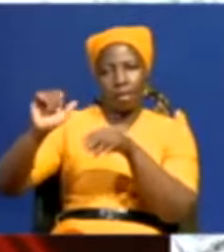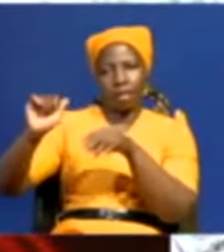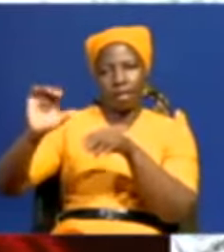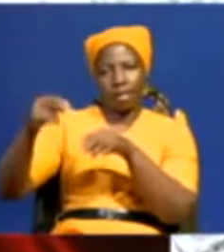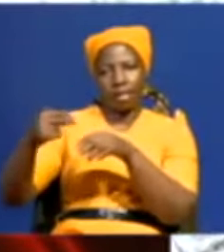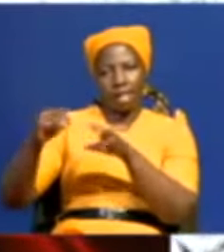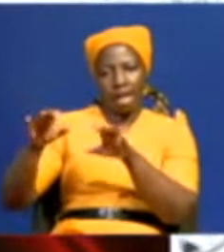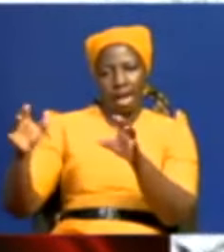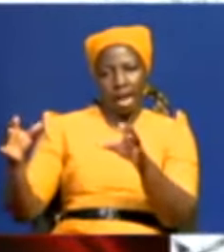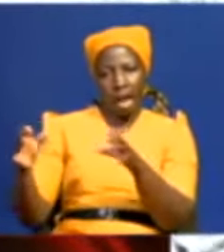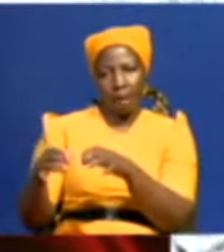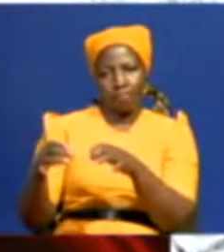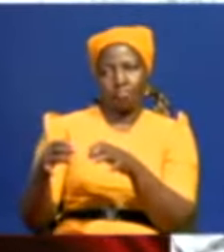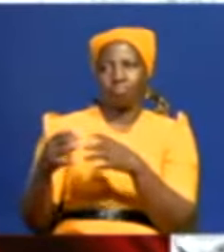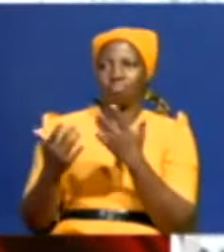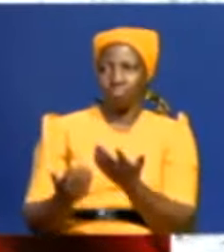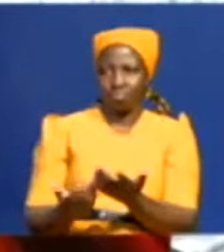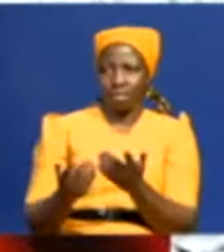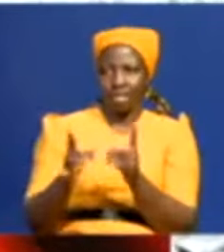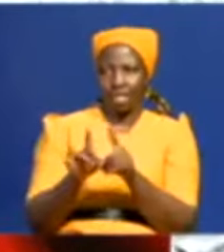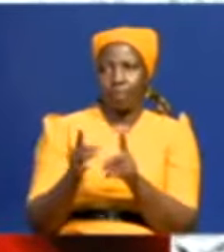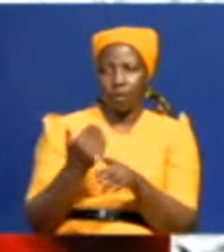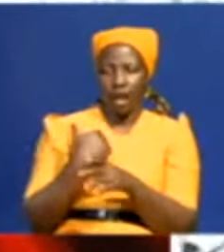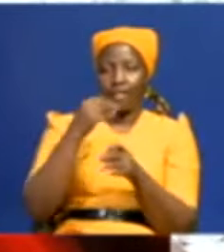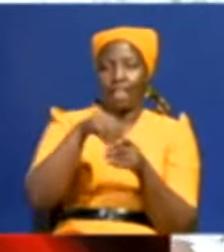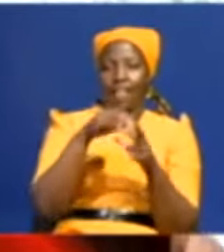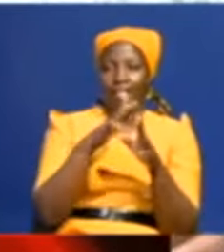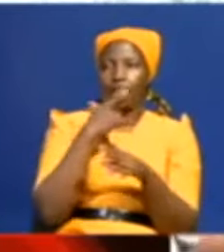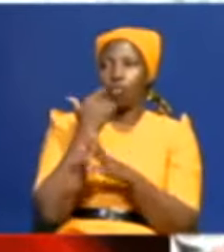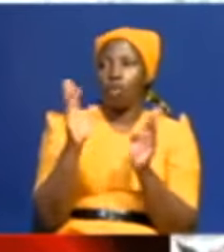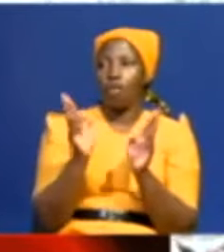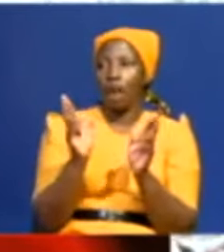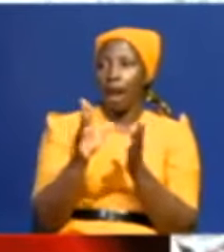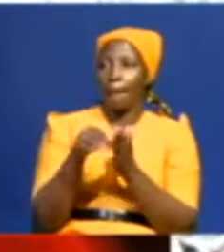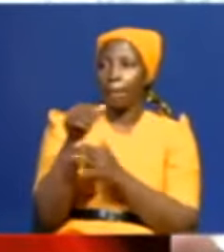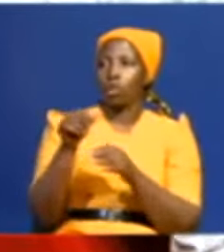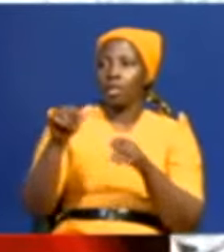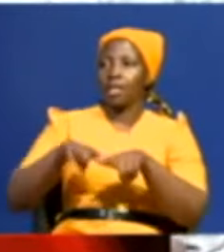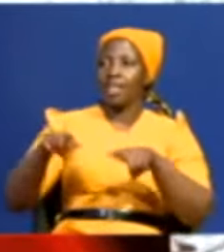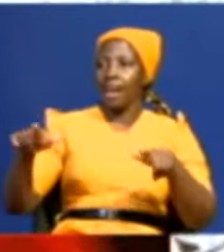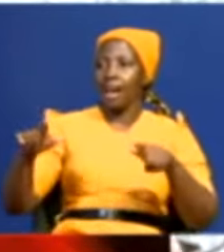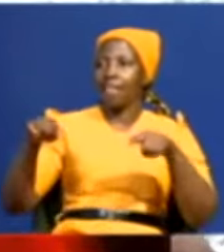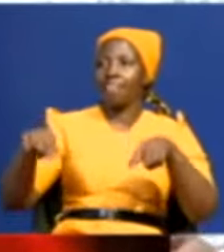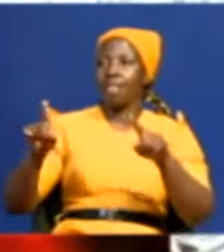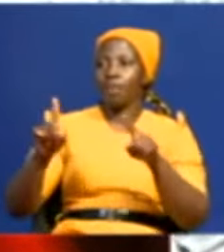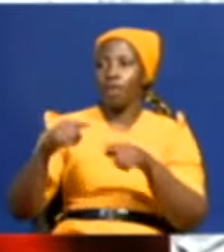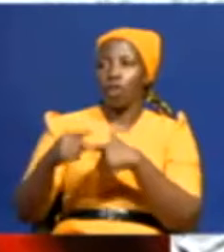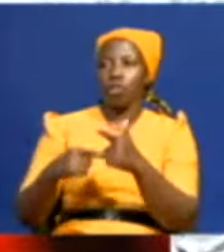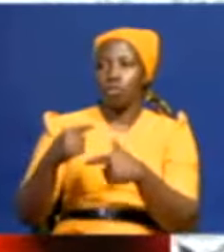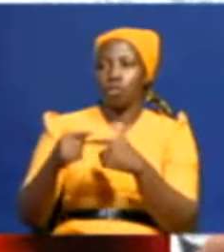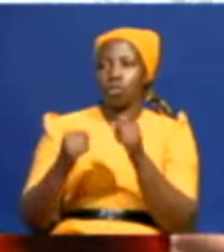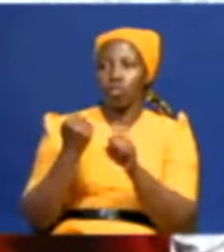mention but a few. Presently in Ngothi, we have investors who've already bought parcels of land and they're under